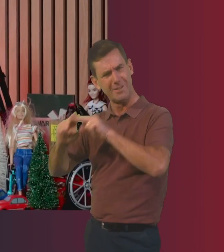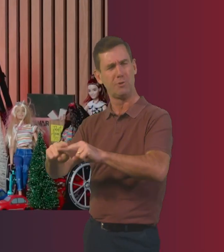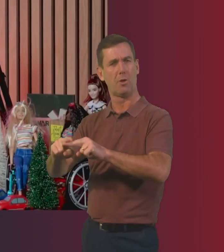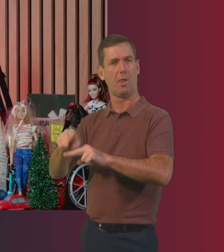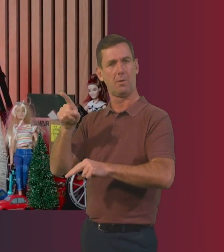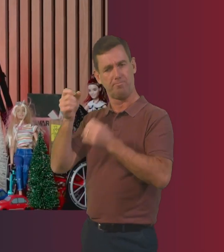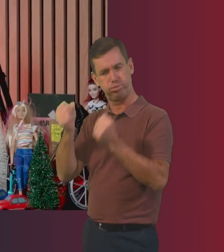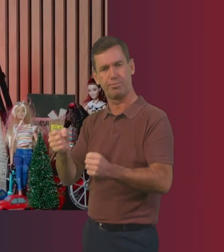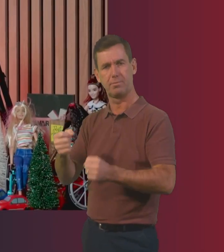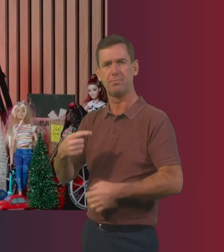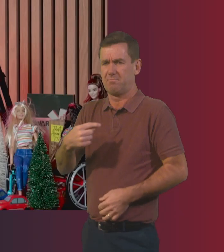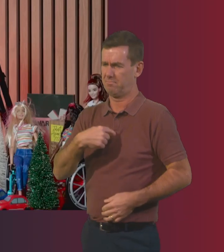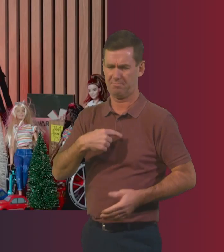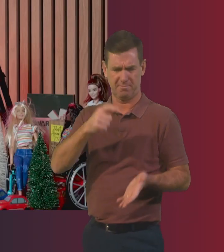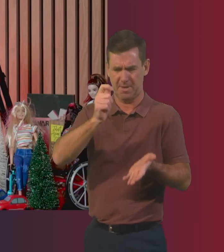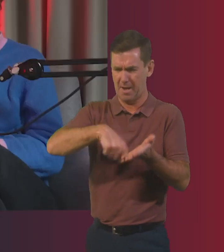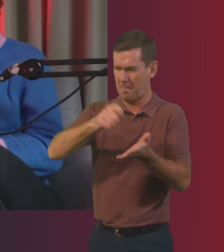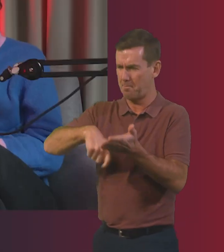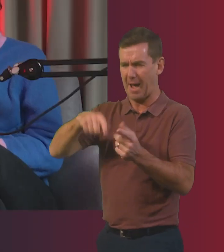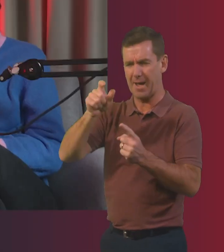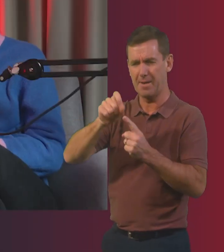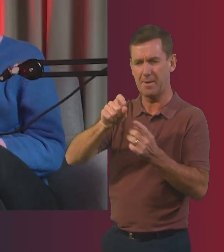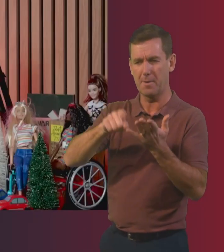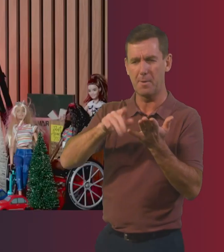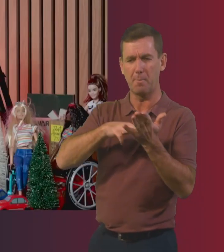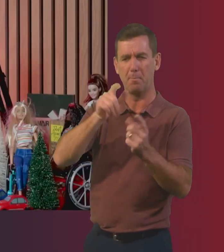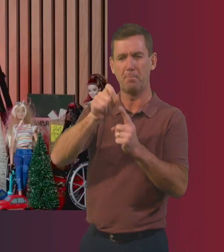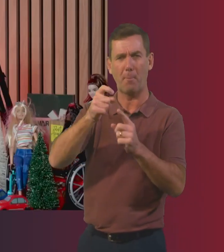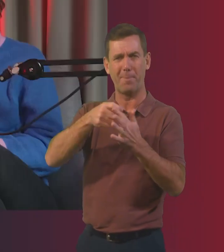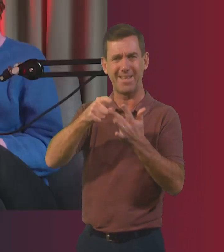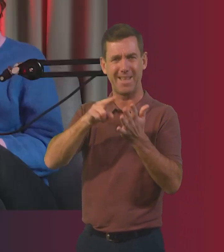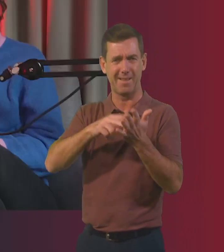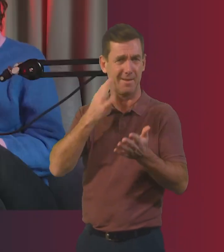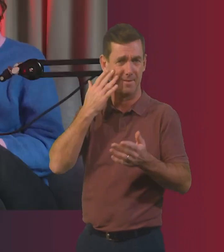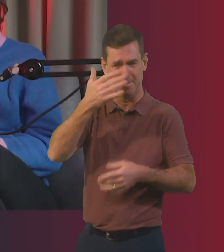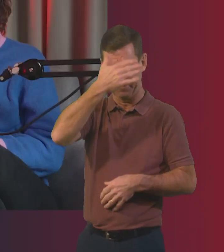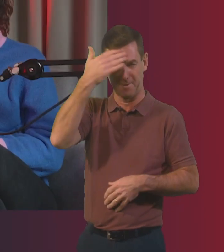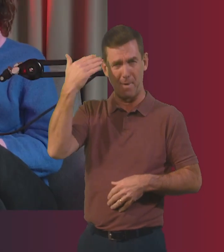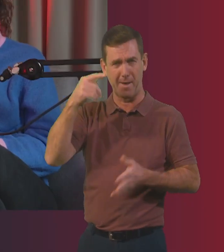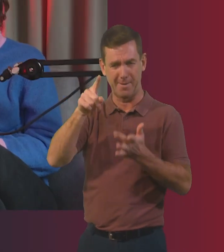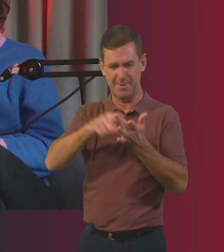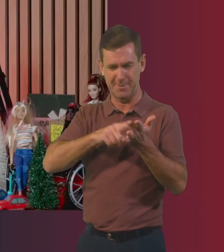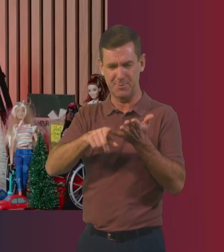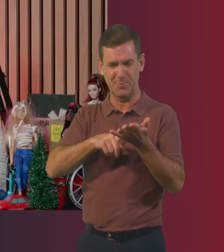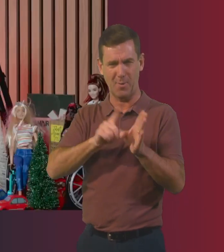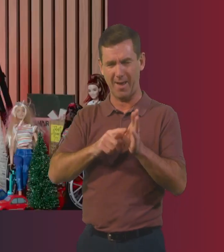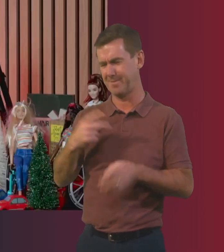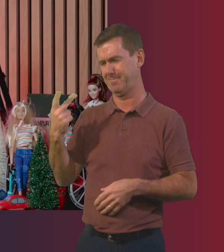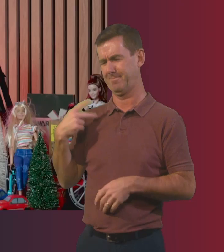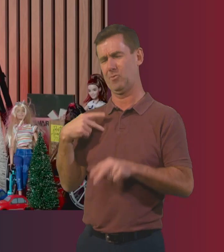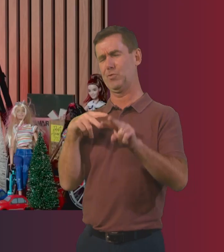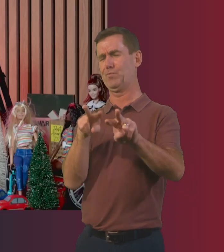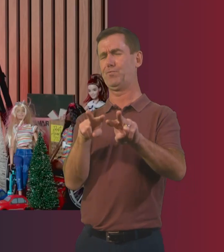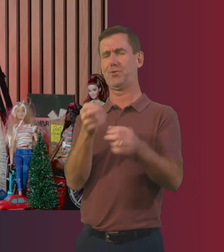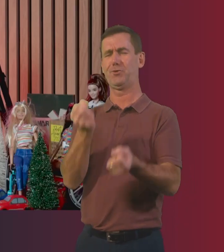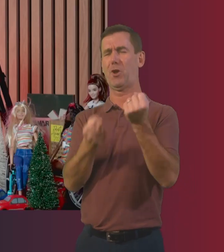buy pumpkins in July. I'm that kind of person. Yeah, I know. I am I know. quietly judging. Yeah. Well, you see,